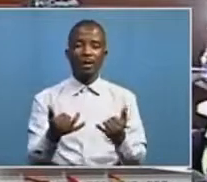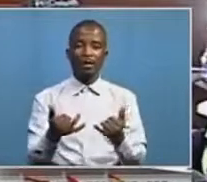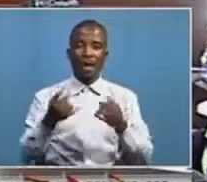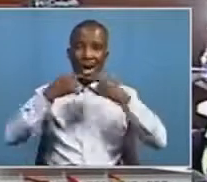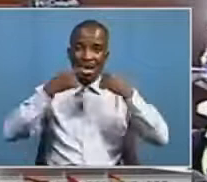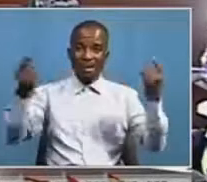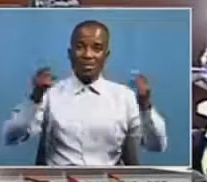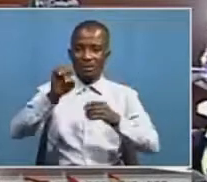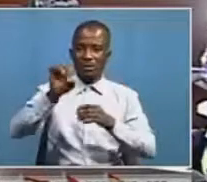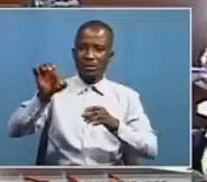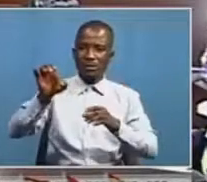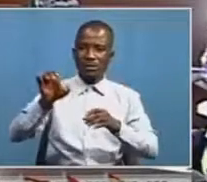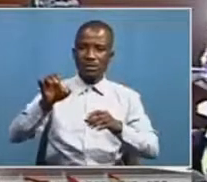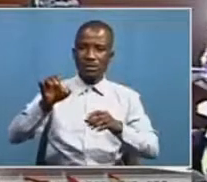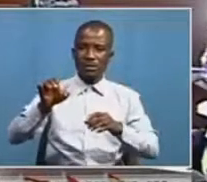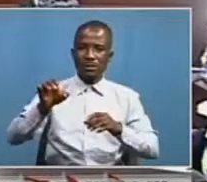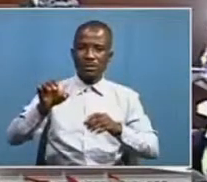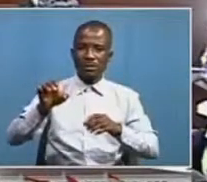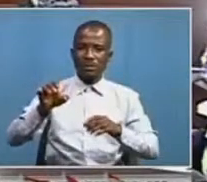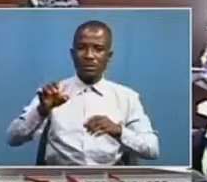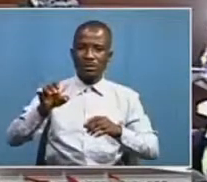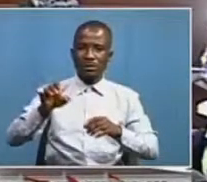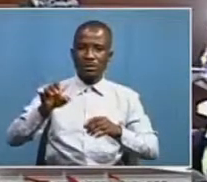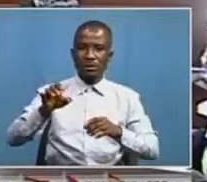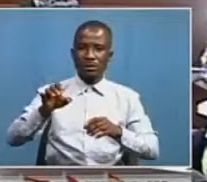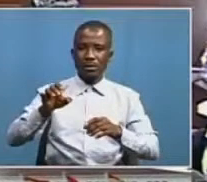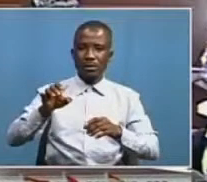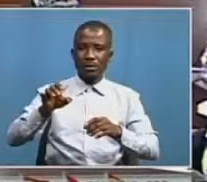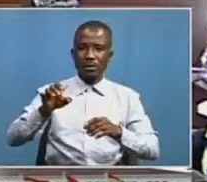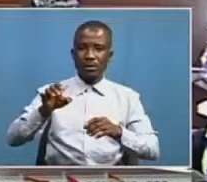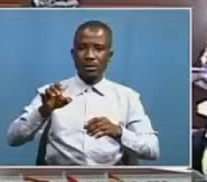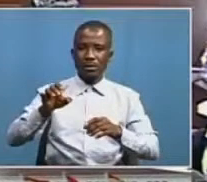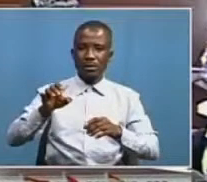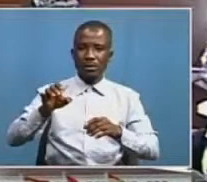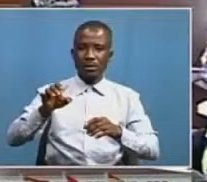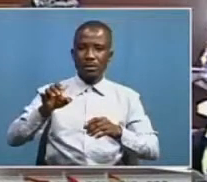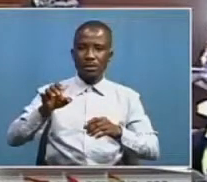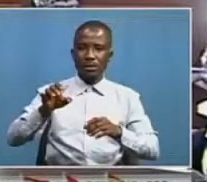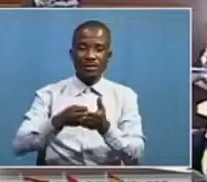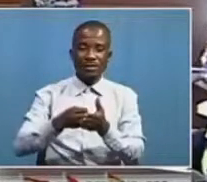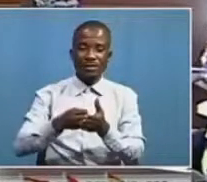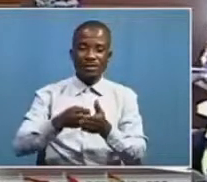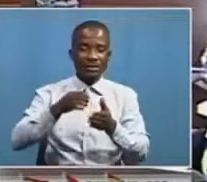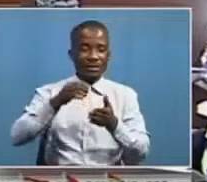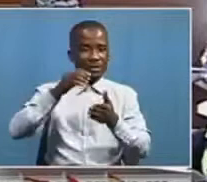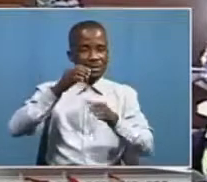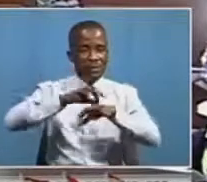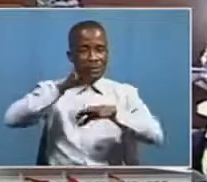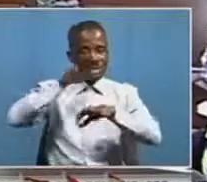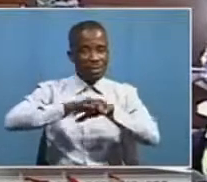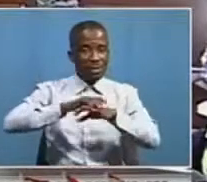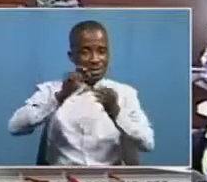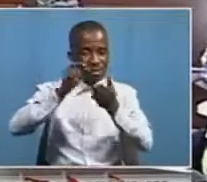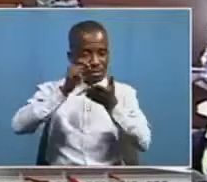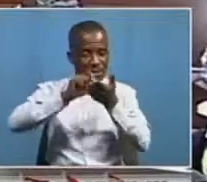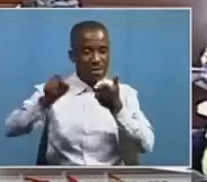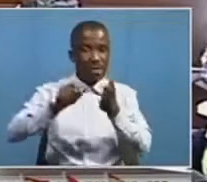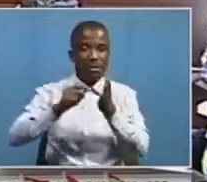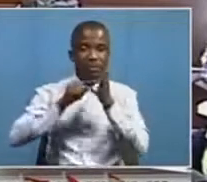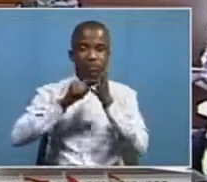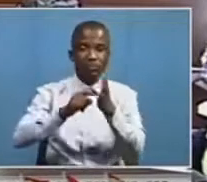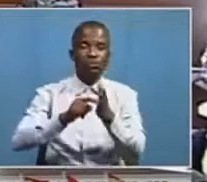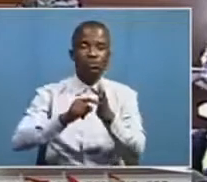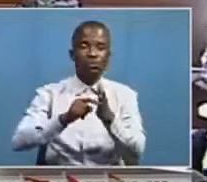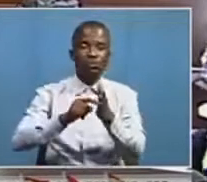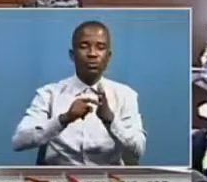declaration by the chairperson of first respondent, which was tendered in evidence by Mr. Johnson Sedunketia as Exhibit A,